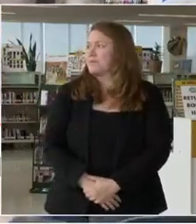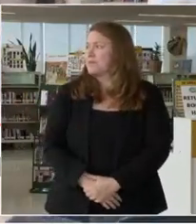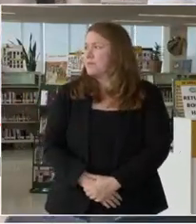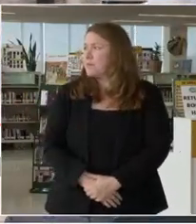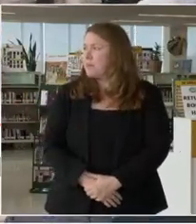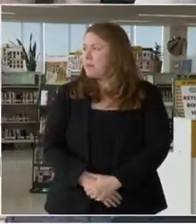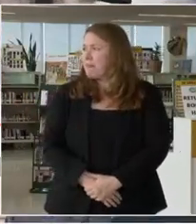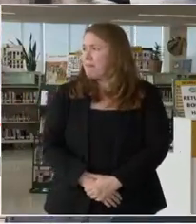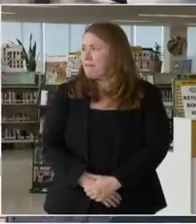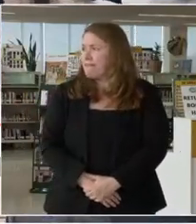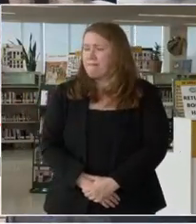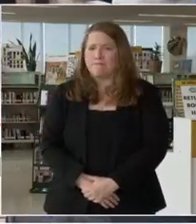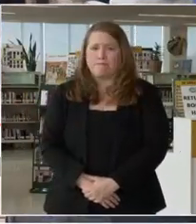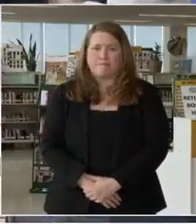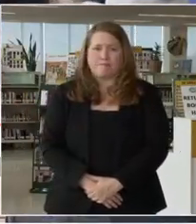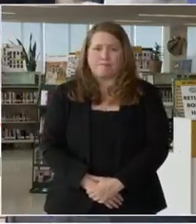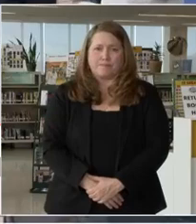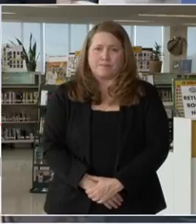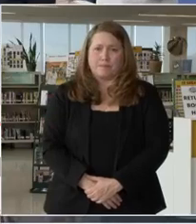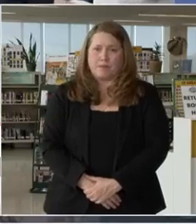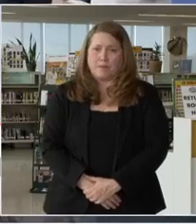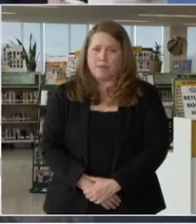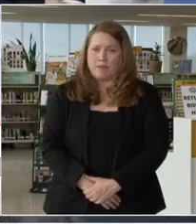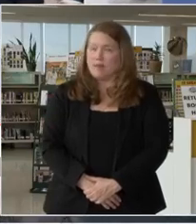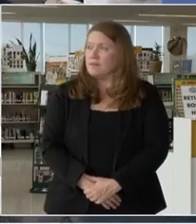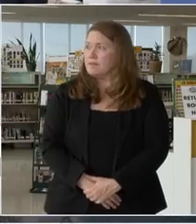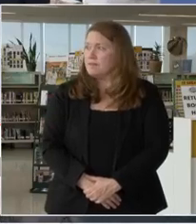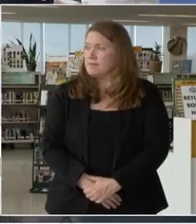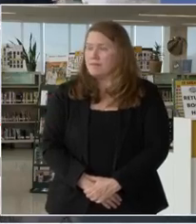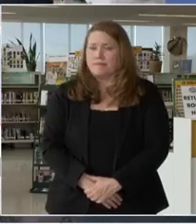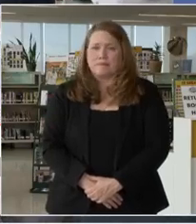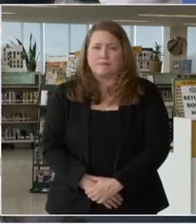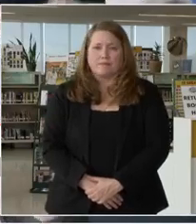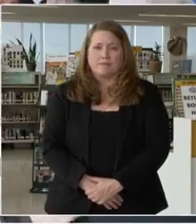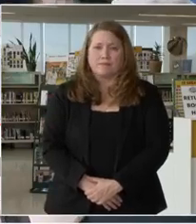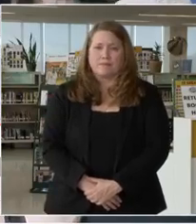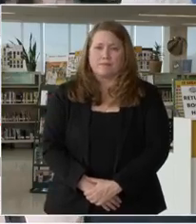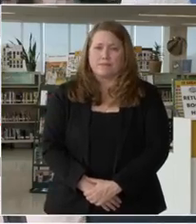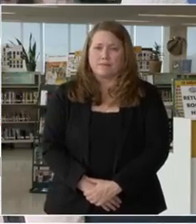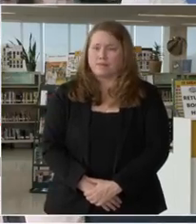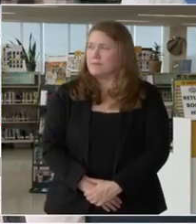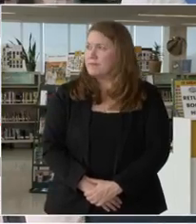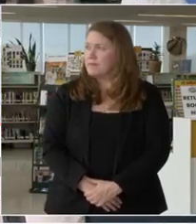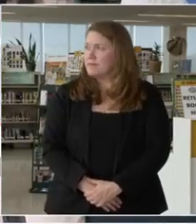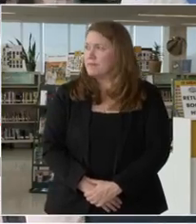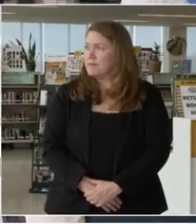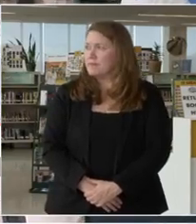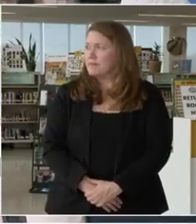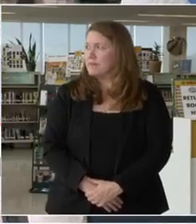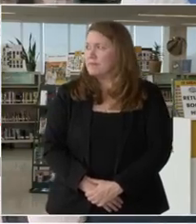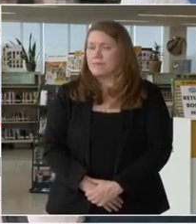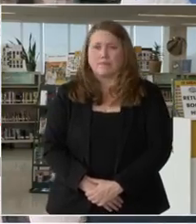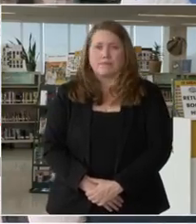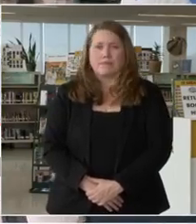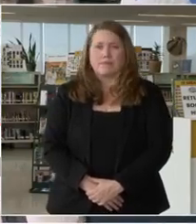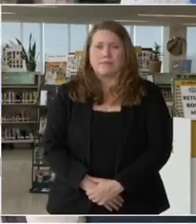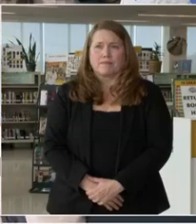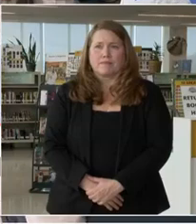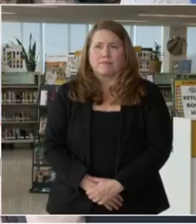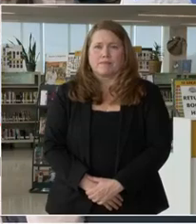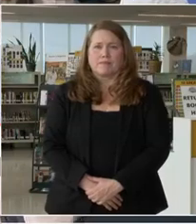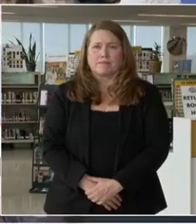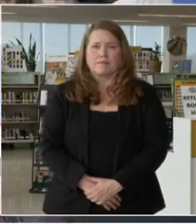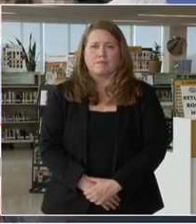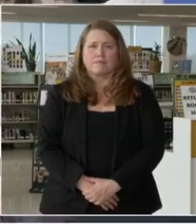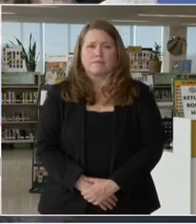All right, now we'll take a few press questions. Any press questions? Sam, you can't join. You're a